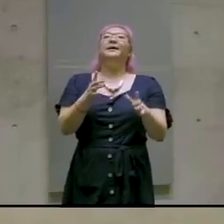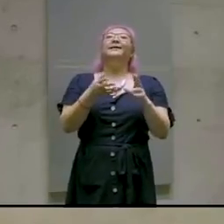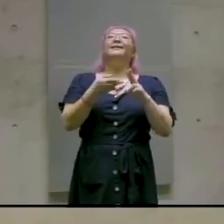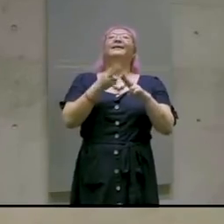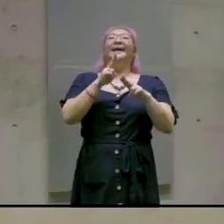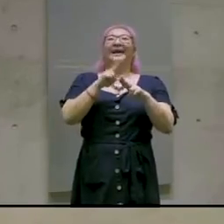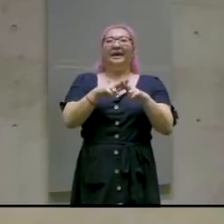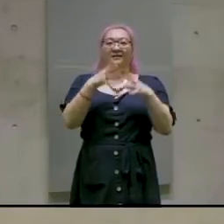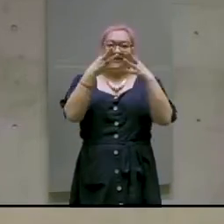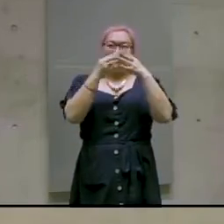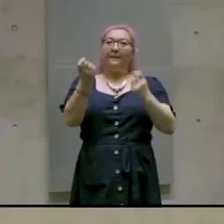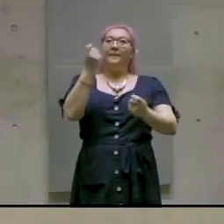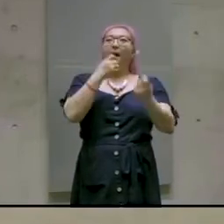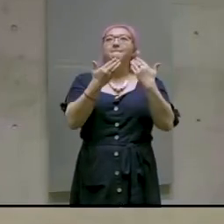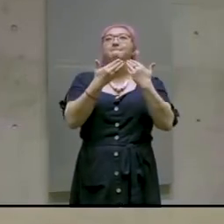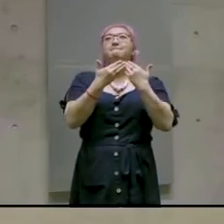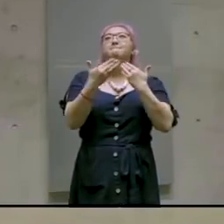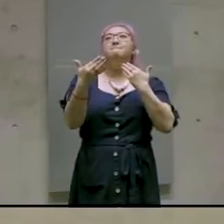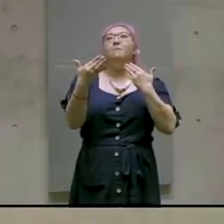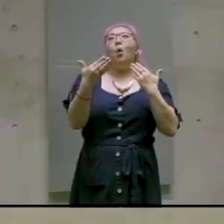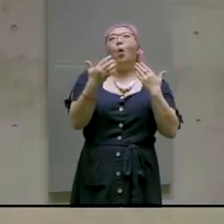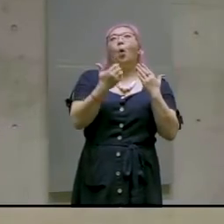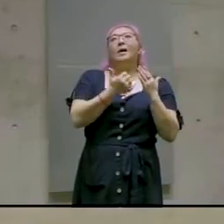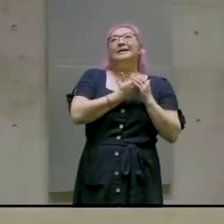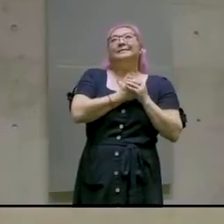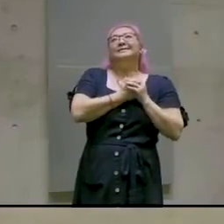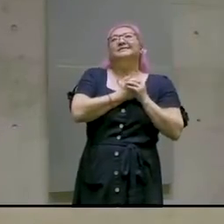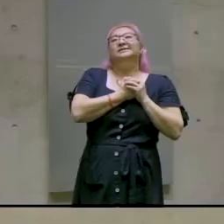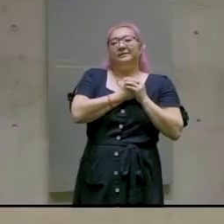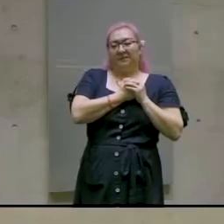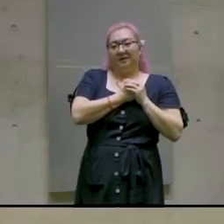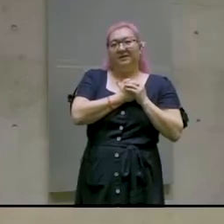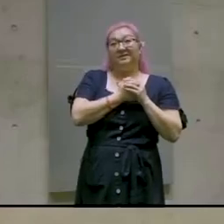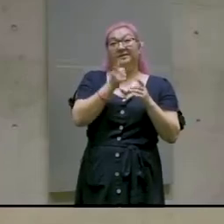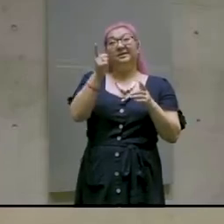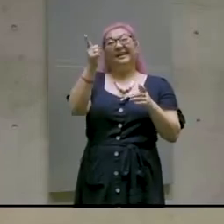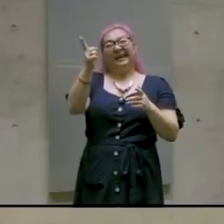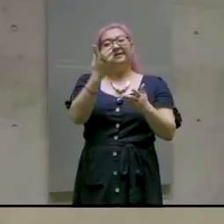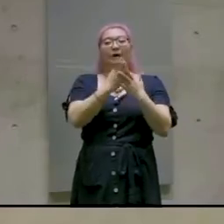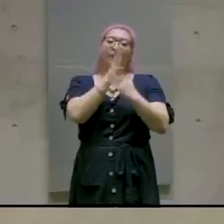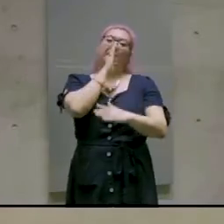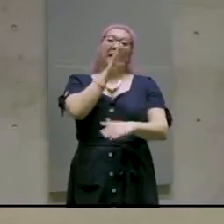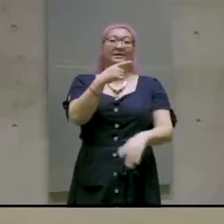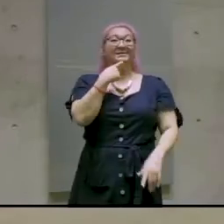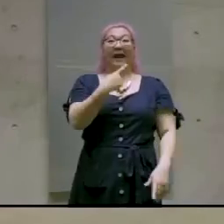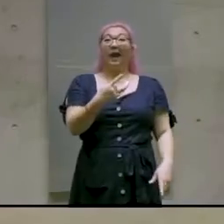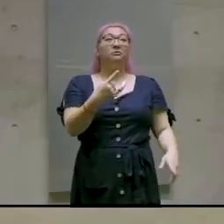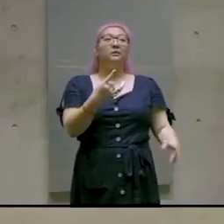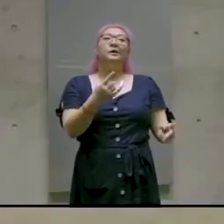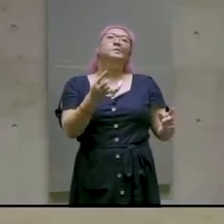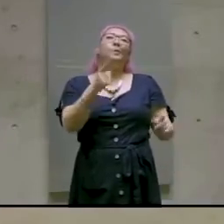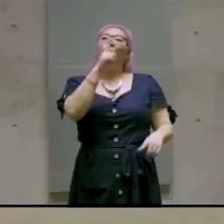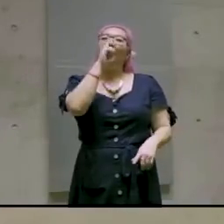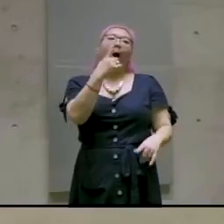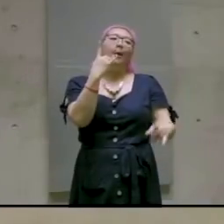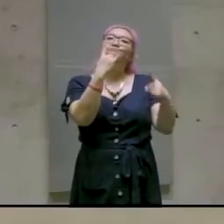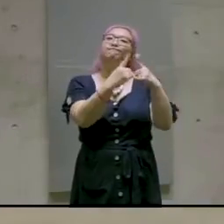intimate, he will kind of be quite blunt with the player that nothing physical can happen between them because he will probably kill the player in doing